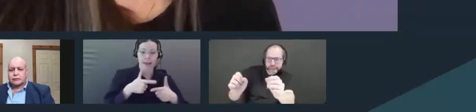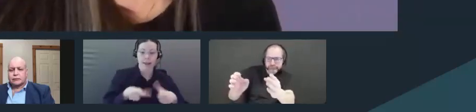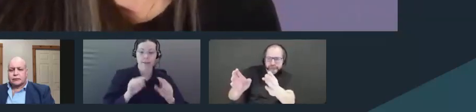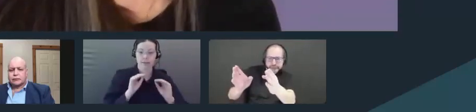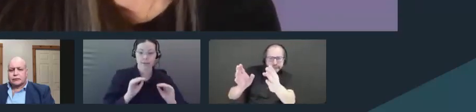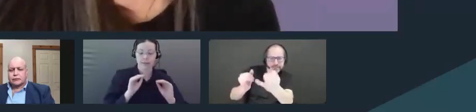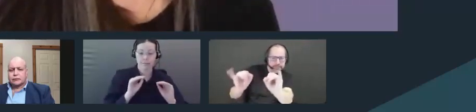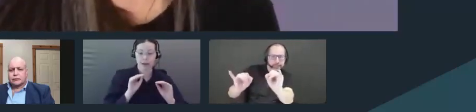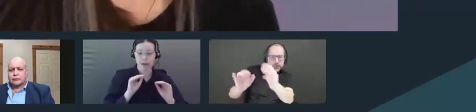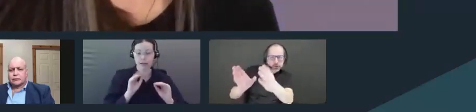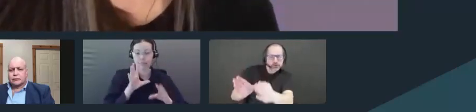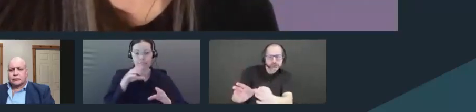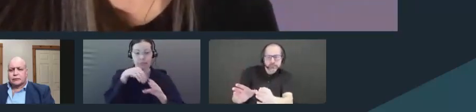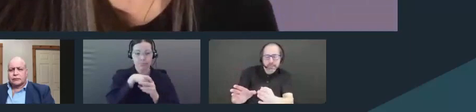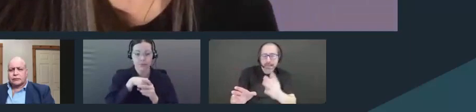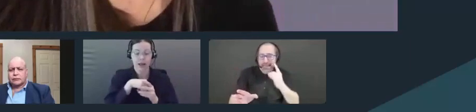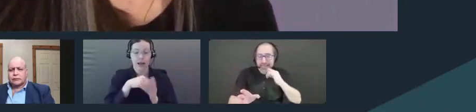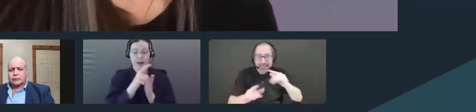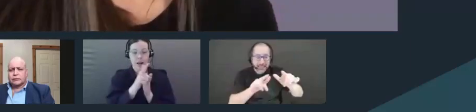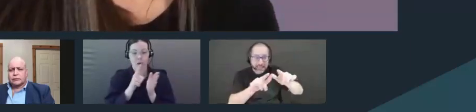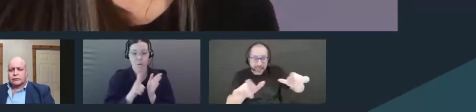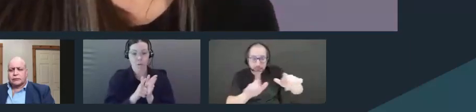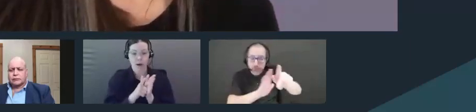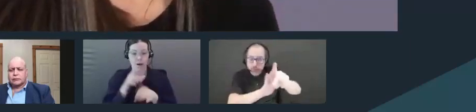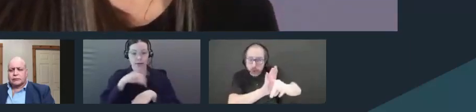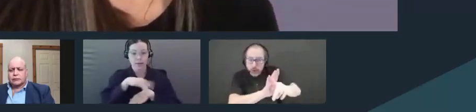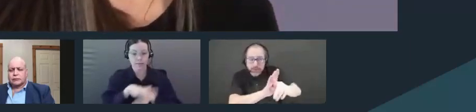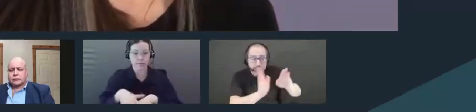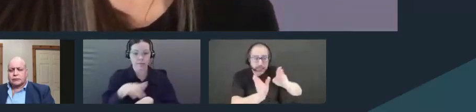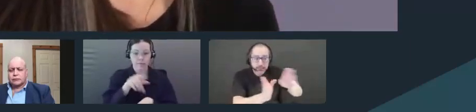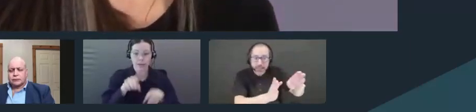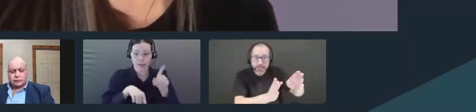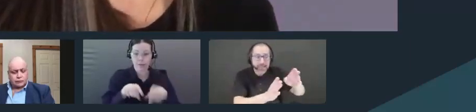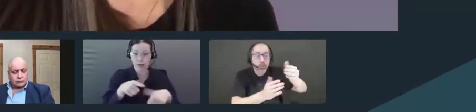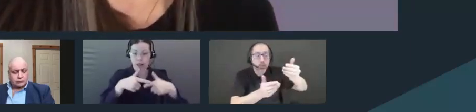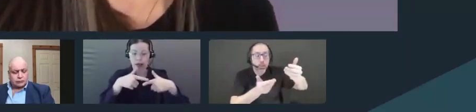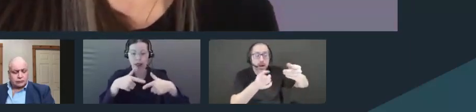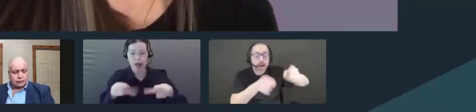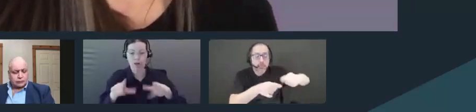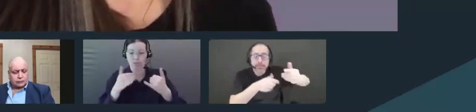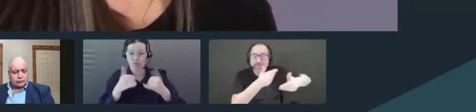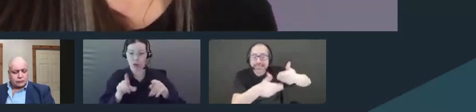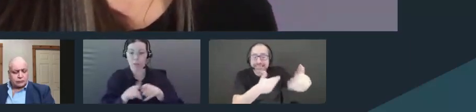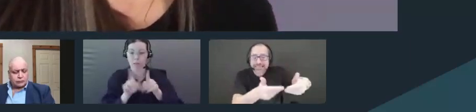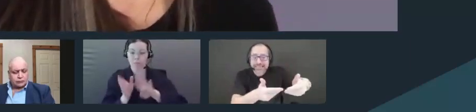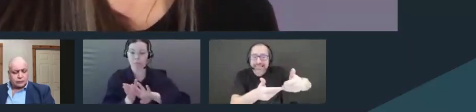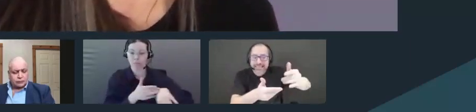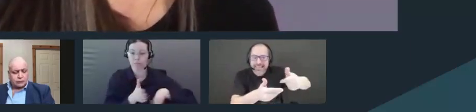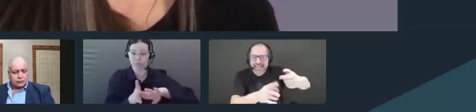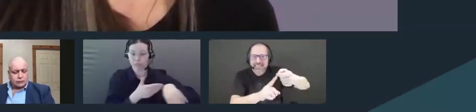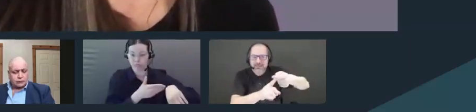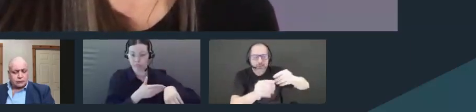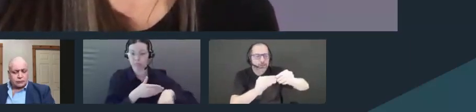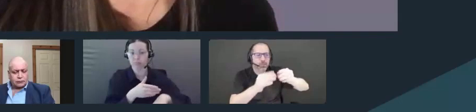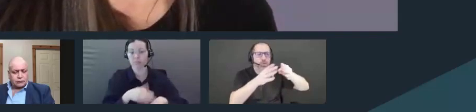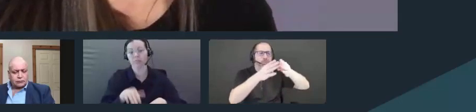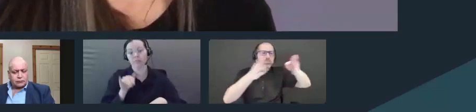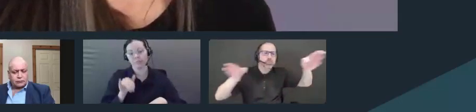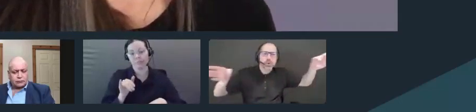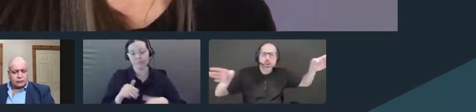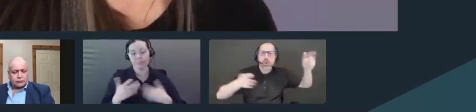I believe that what planning is symptomatic of and embedded in the broader processes of colonization